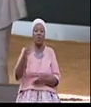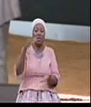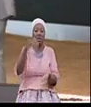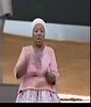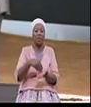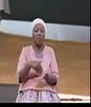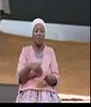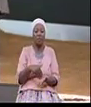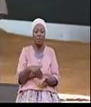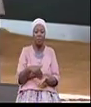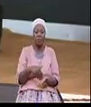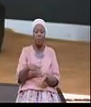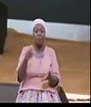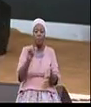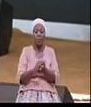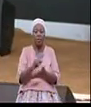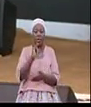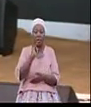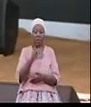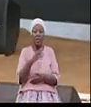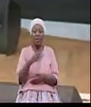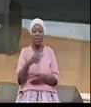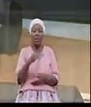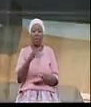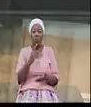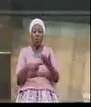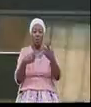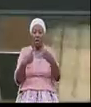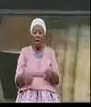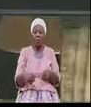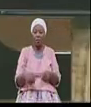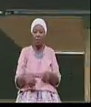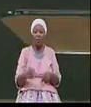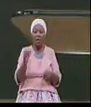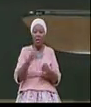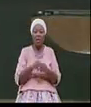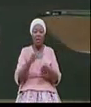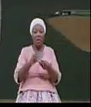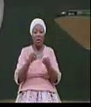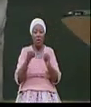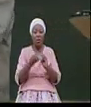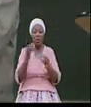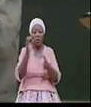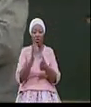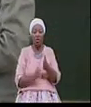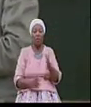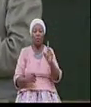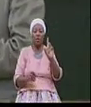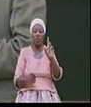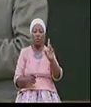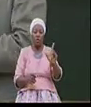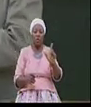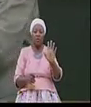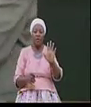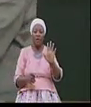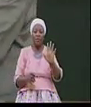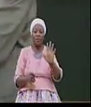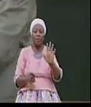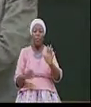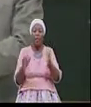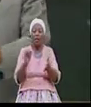320,000. And that's referring back to what happened in Numbers chapter 25,